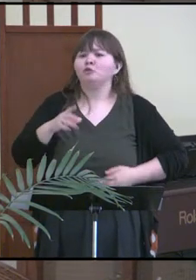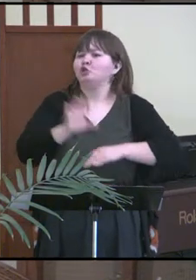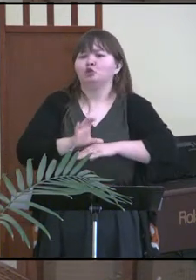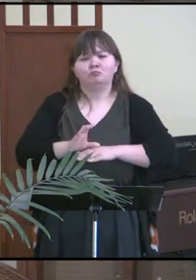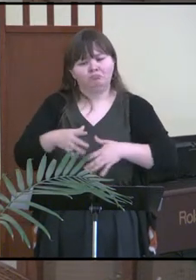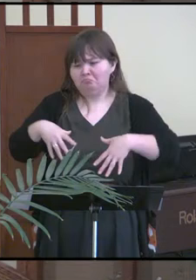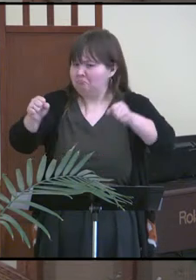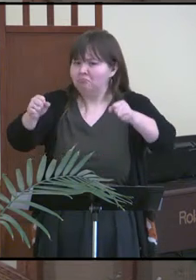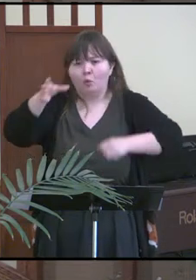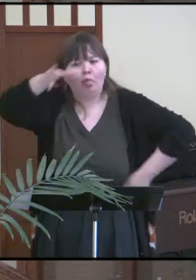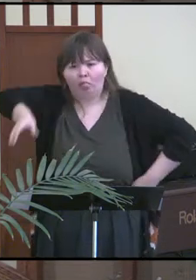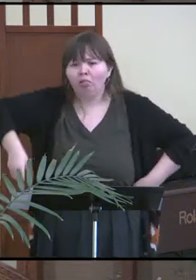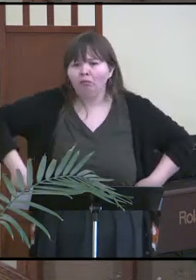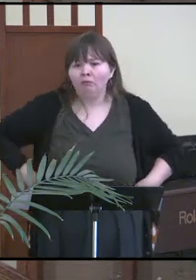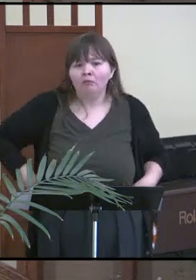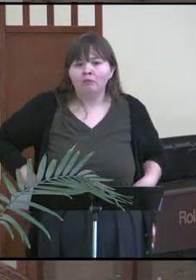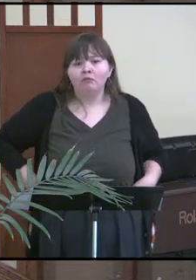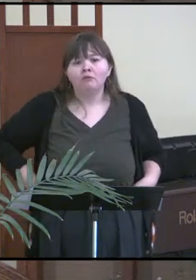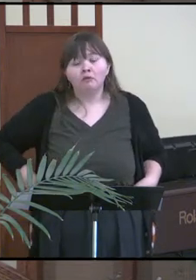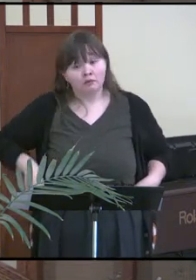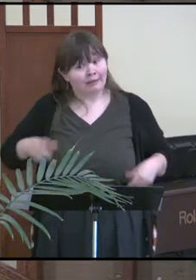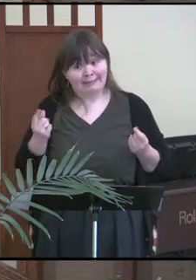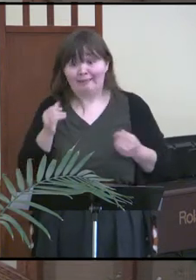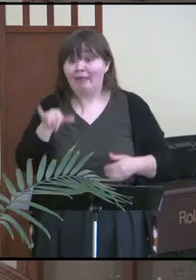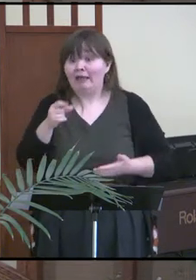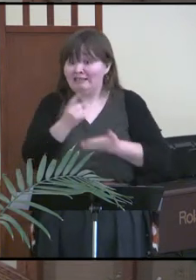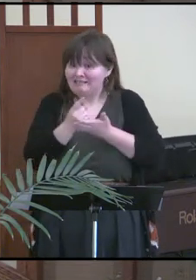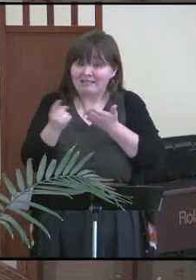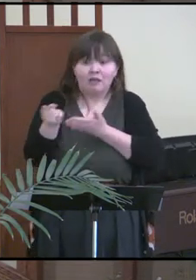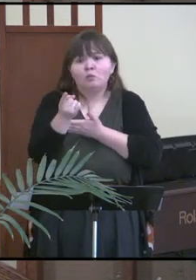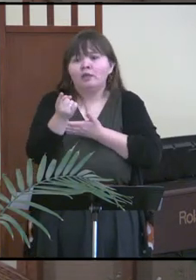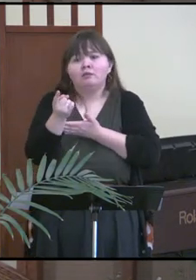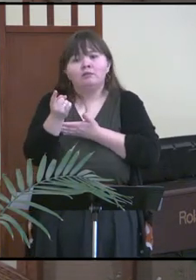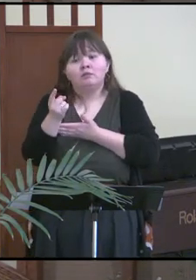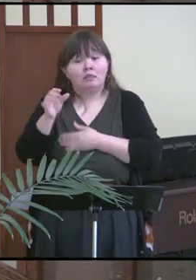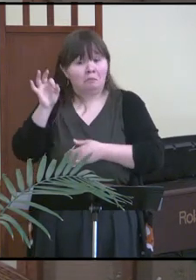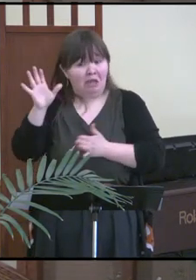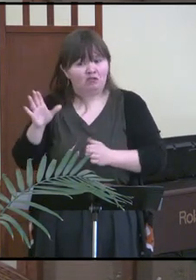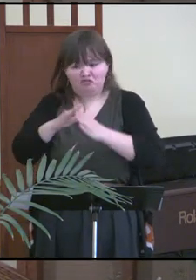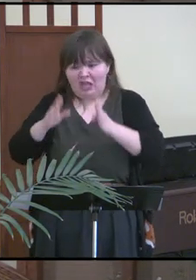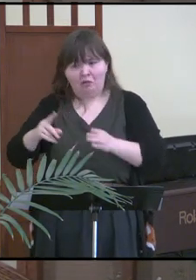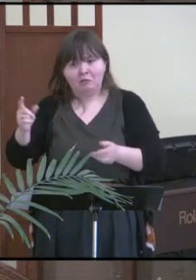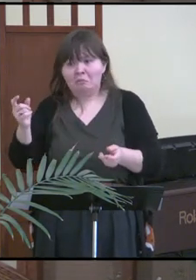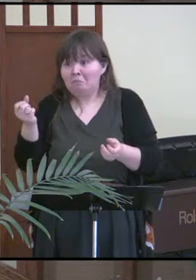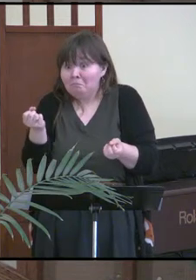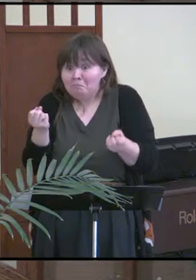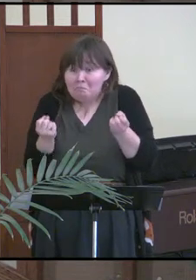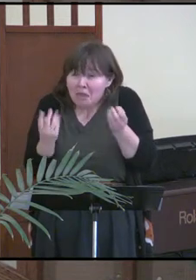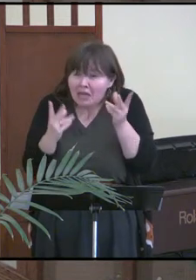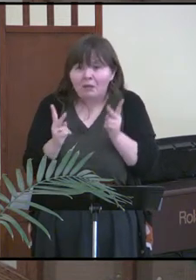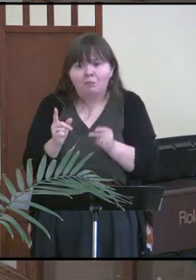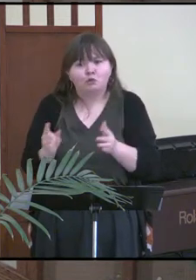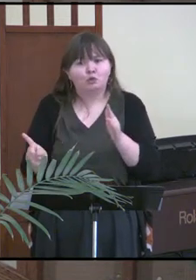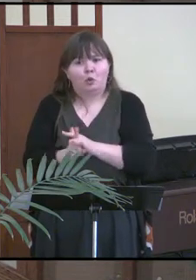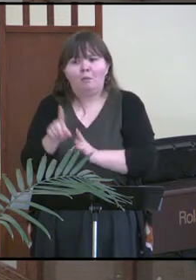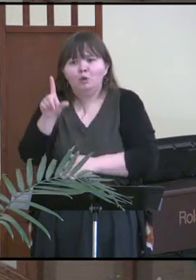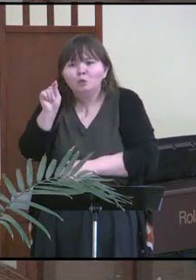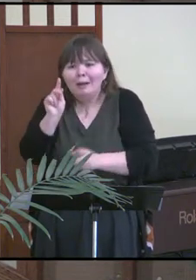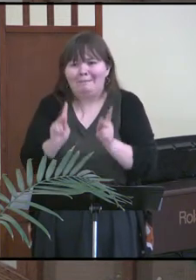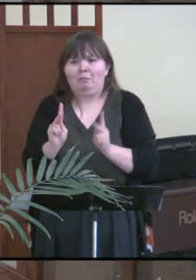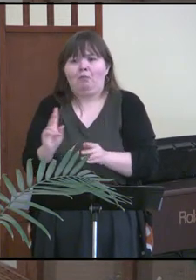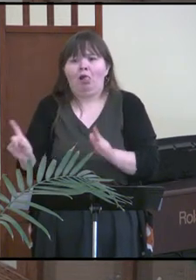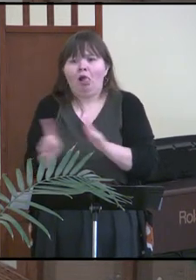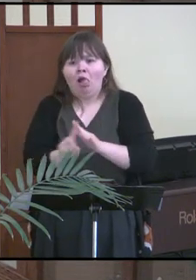said. And they did just that the very next Sunday. 20 people showed up to her